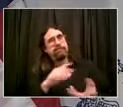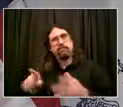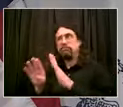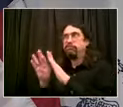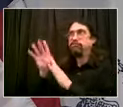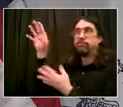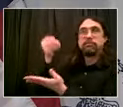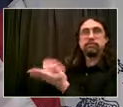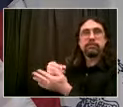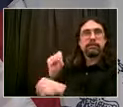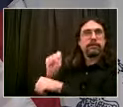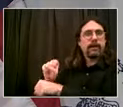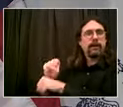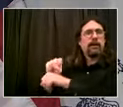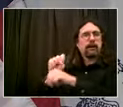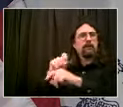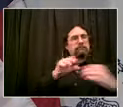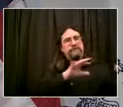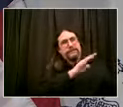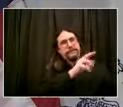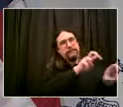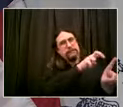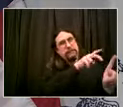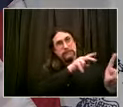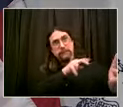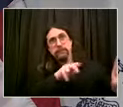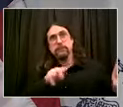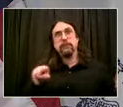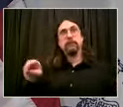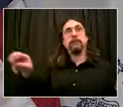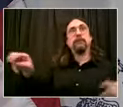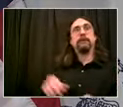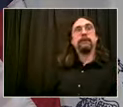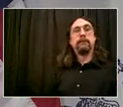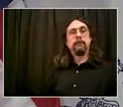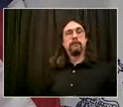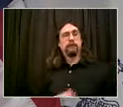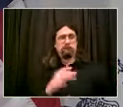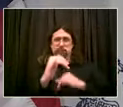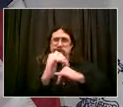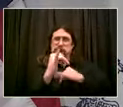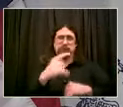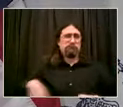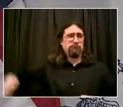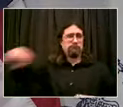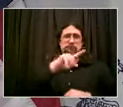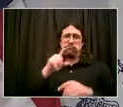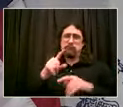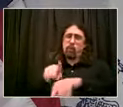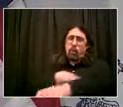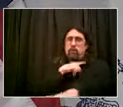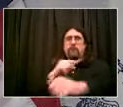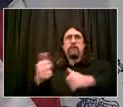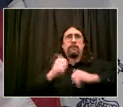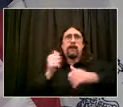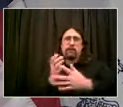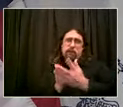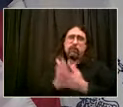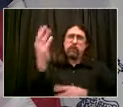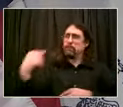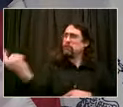you're going to get there, and that's what we're doing. And what we're seeing today is the recovery starting to grow. The announcement we made today about JFK